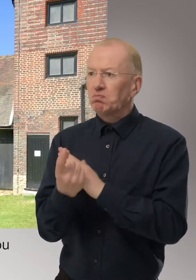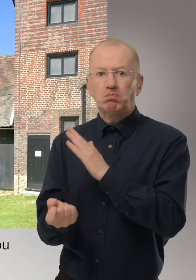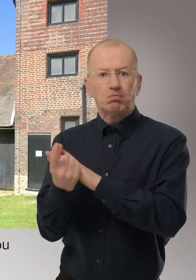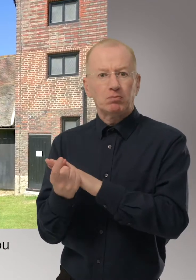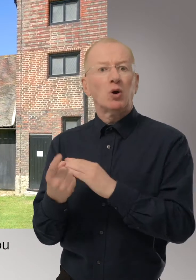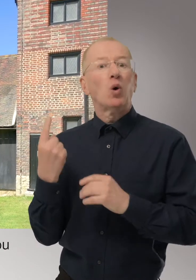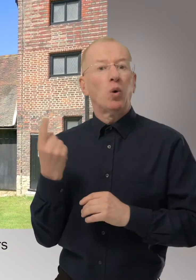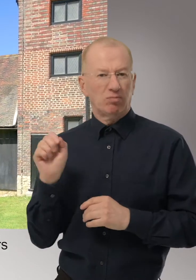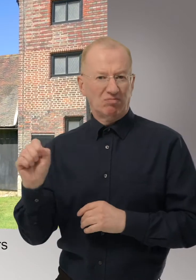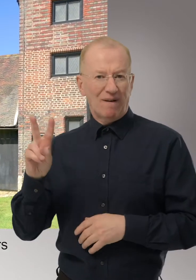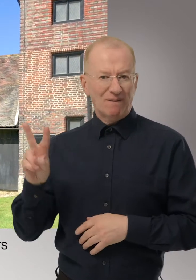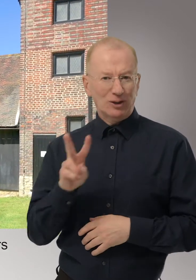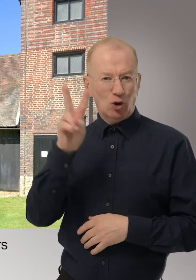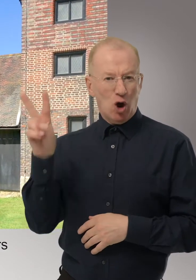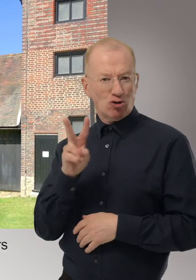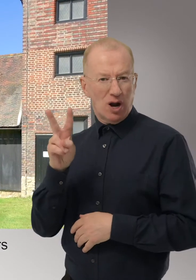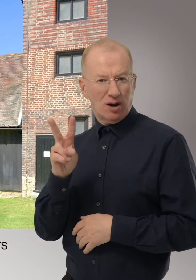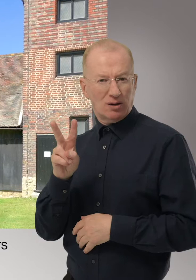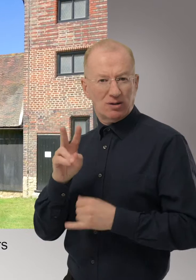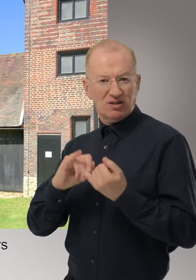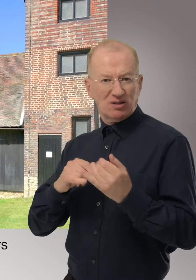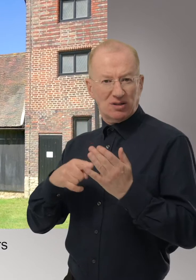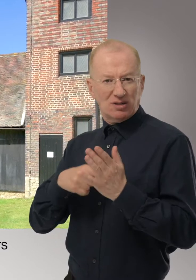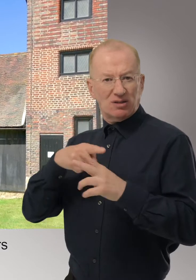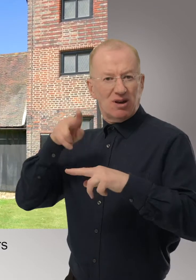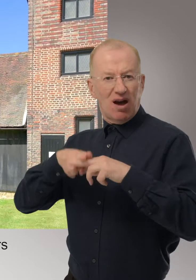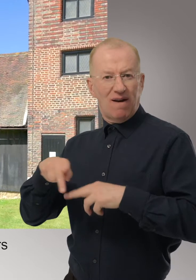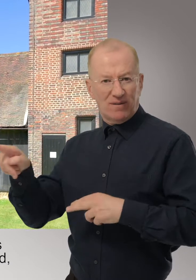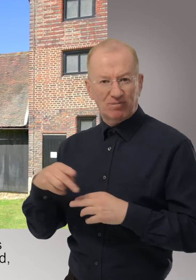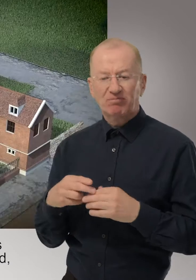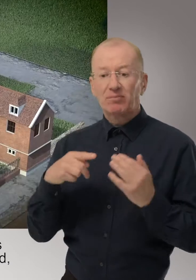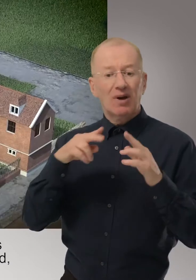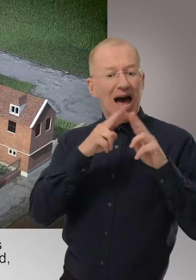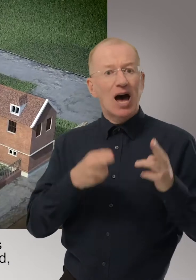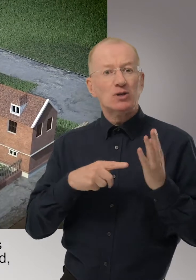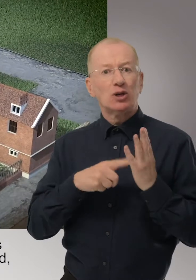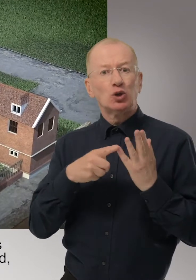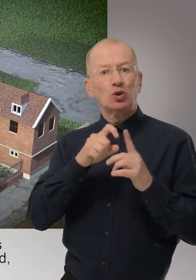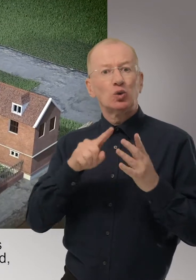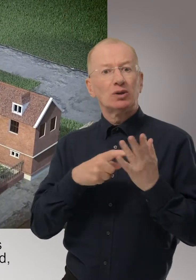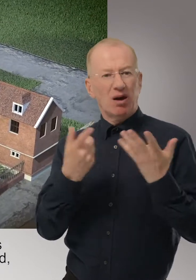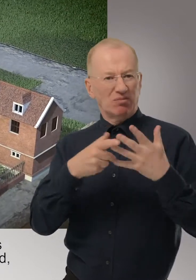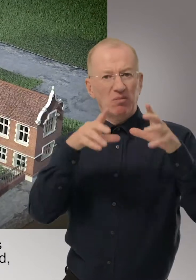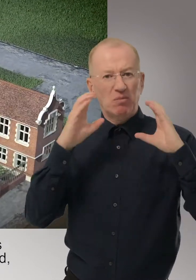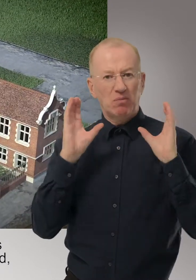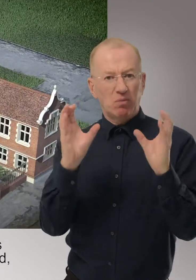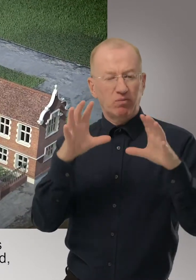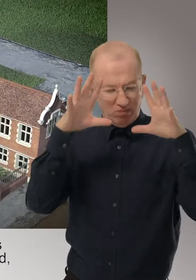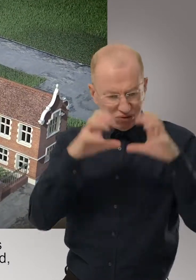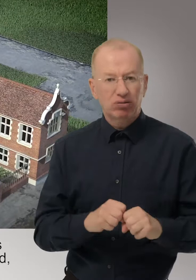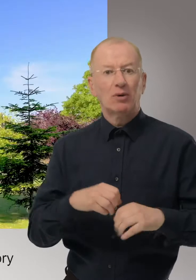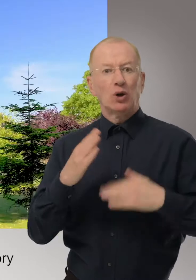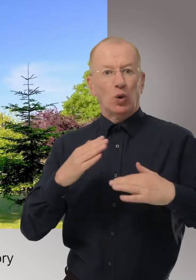I showed you the many new buildings put up by the Victorian curators of the museum. We saw how the Tudor wings were demolished